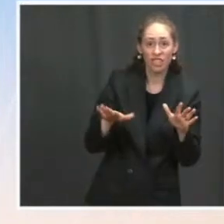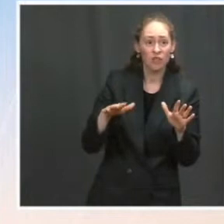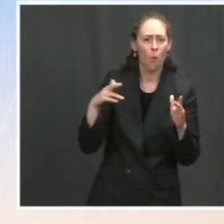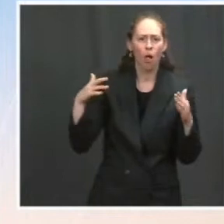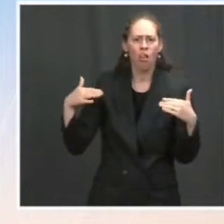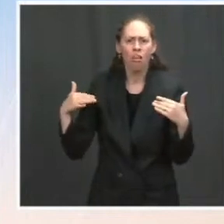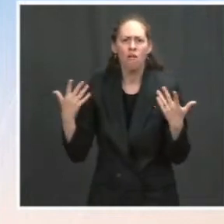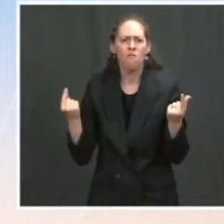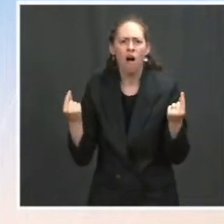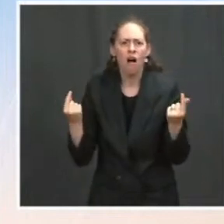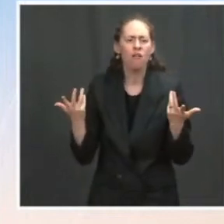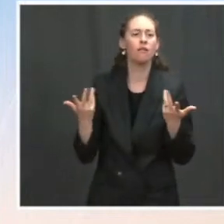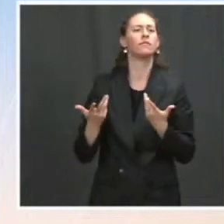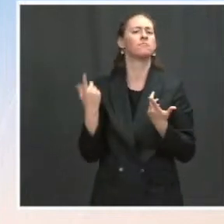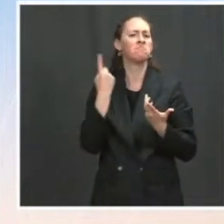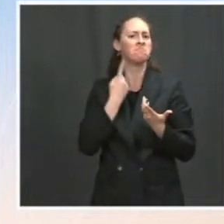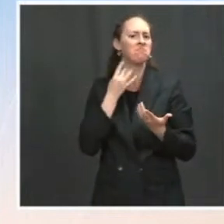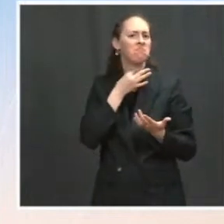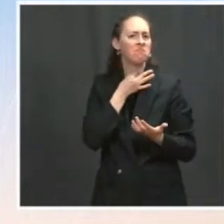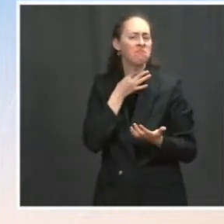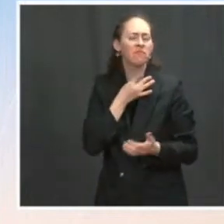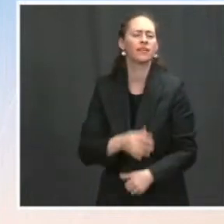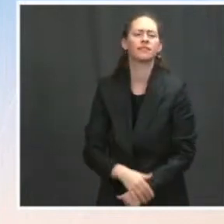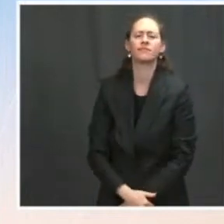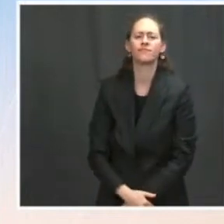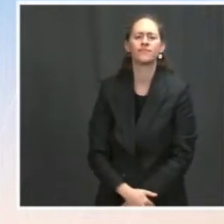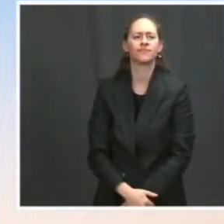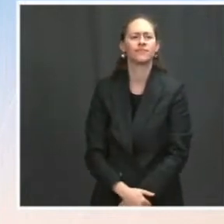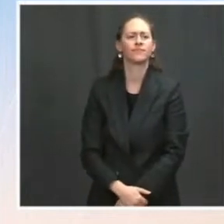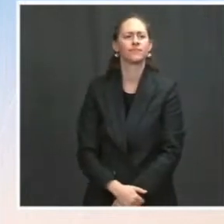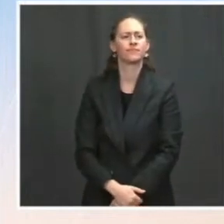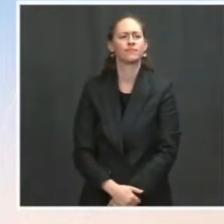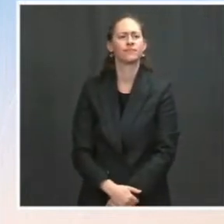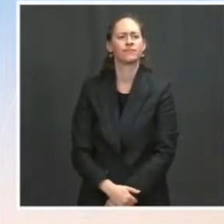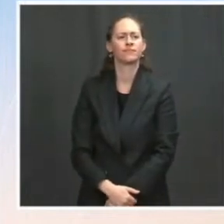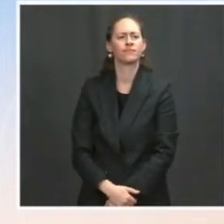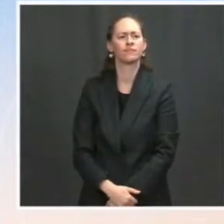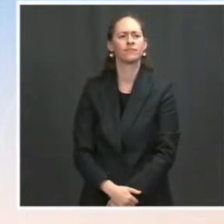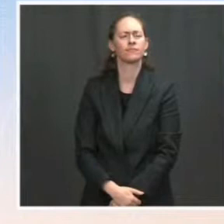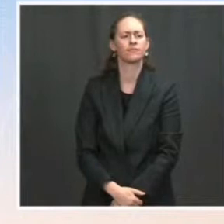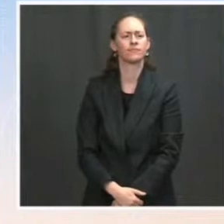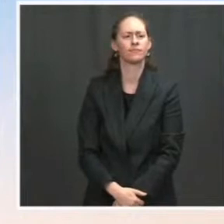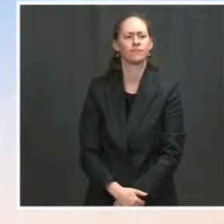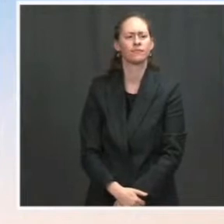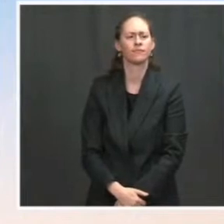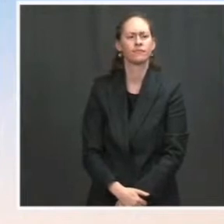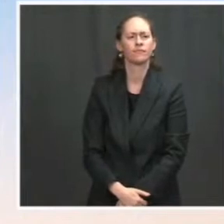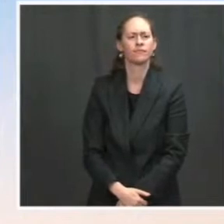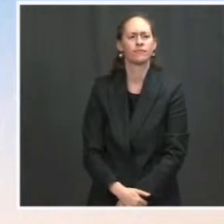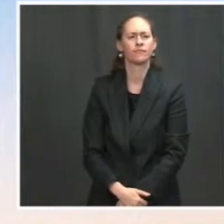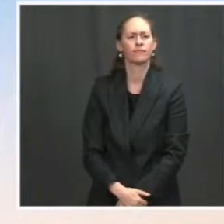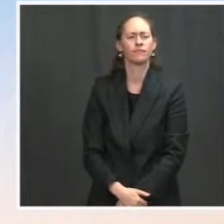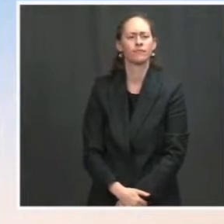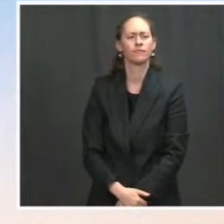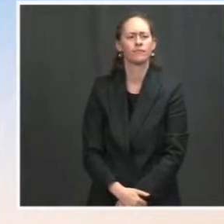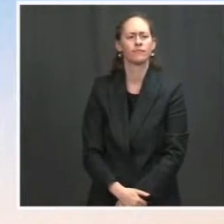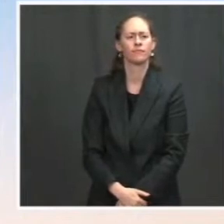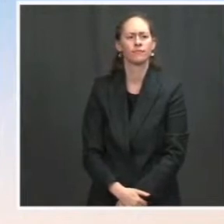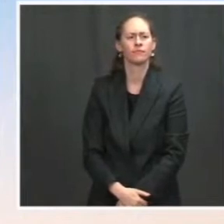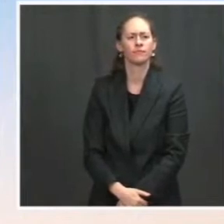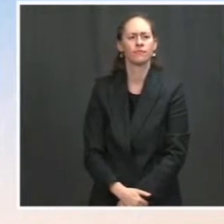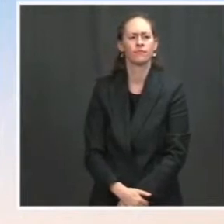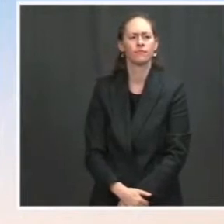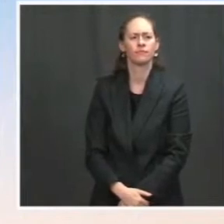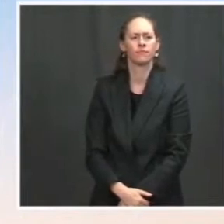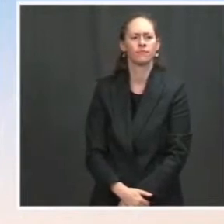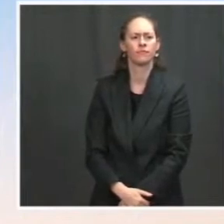is there any timeline for when Americans should be certain that this is going to be taken care of? People are getting ready. Memorial Day is not that